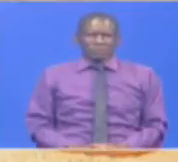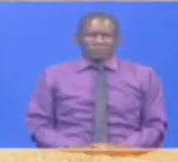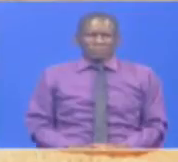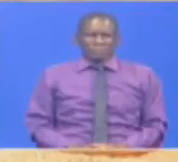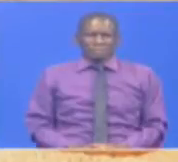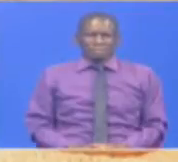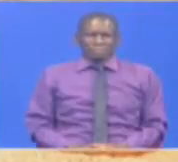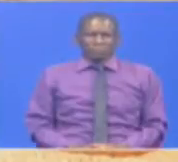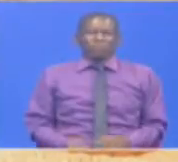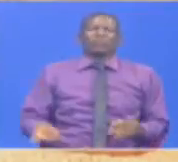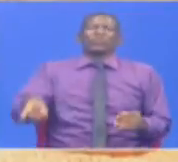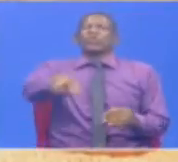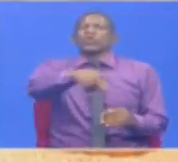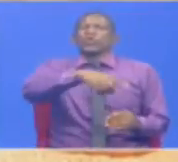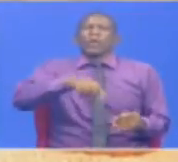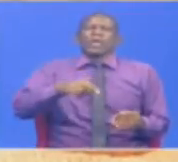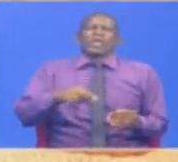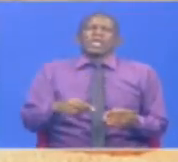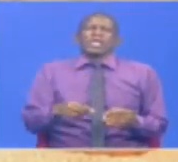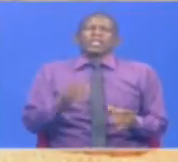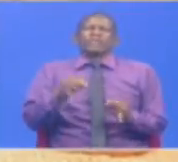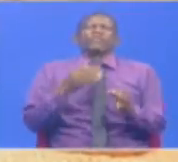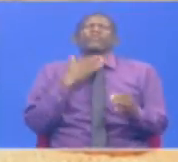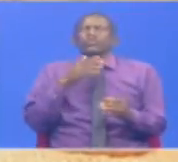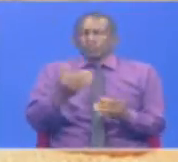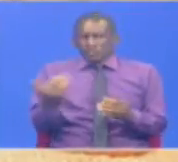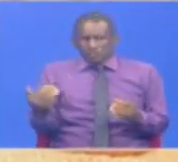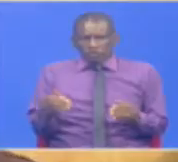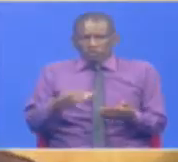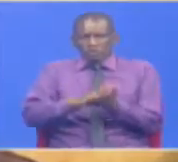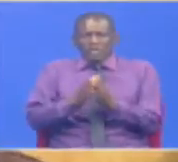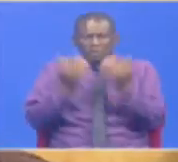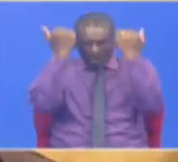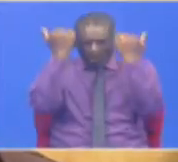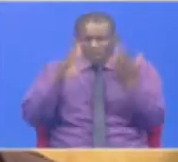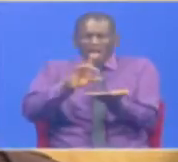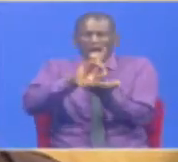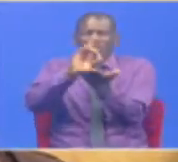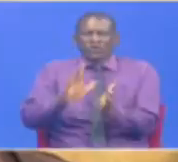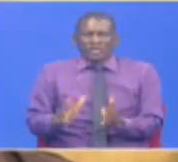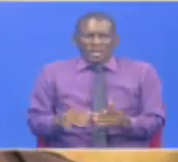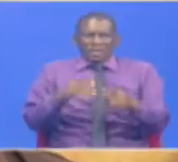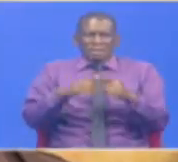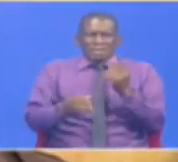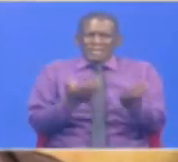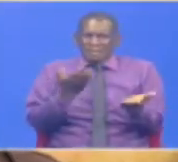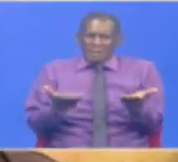You may want either your child to be either a lawyer, a doctor, but maybe